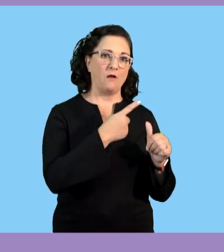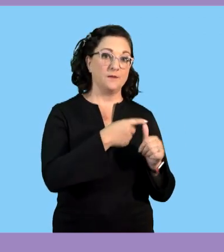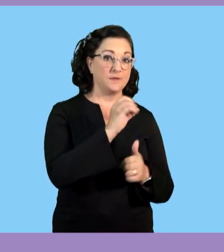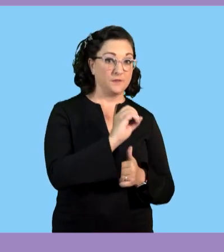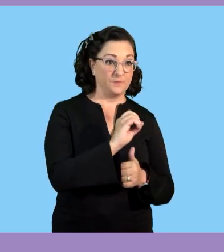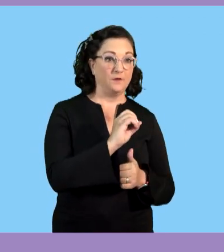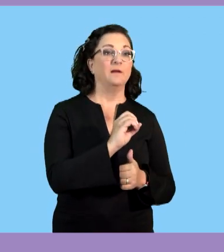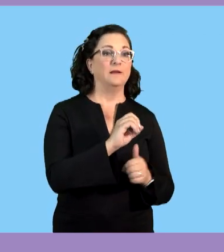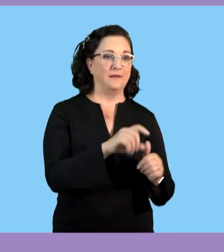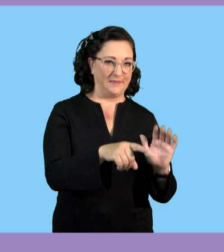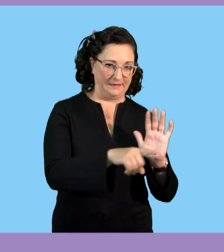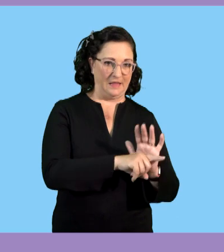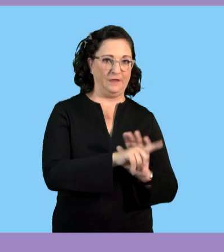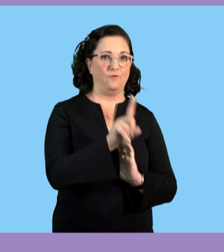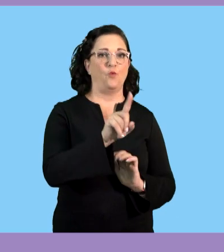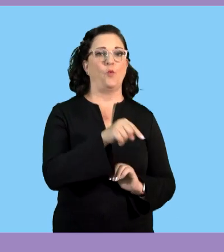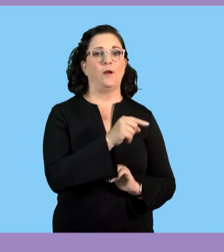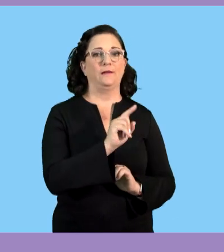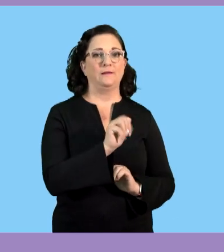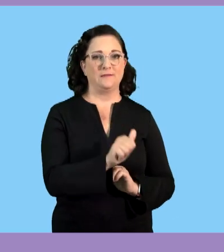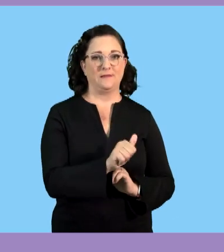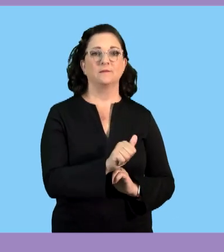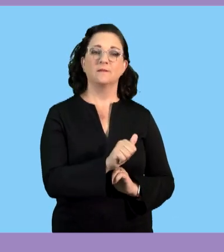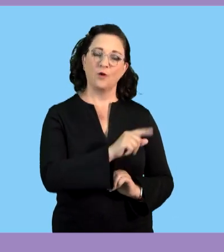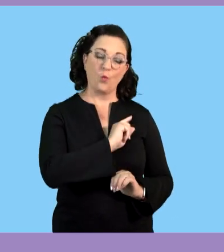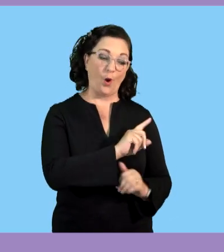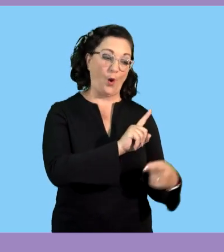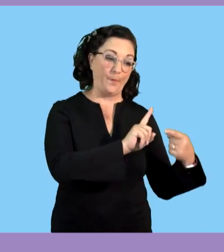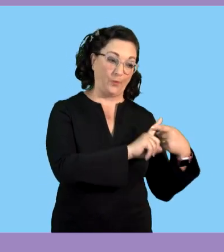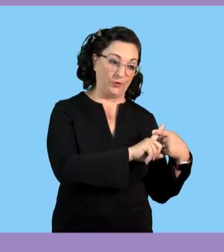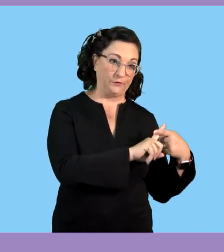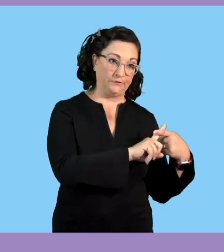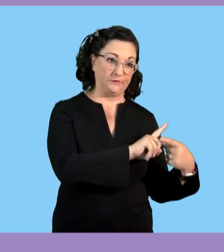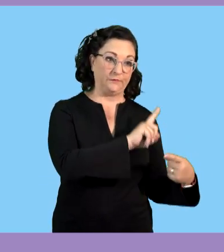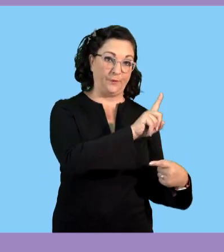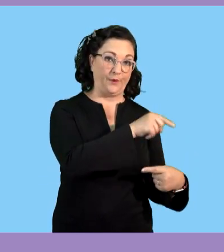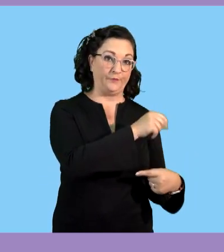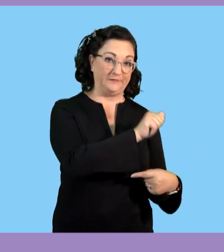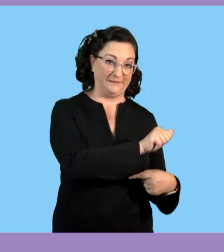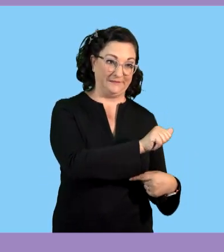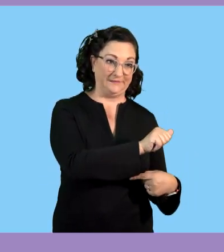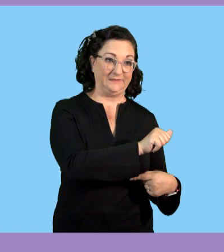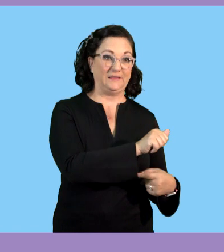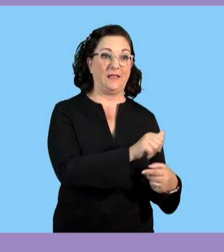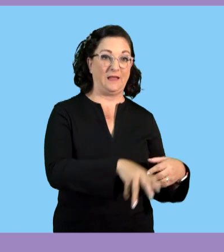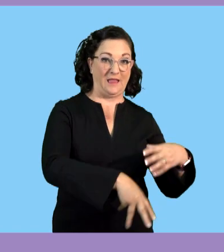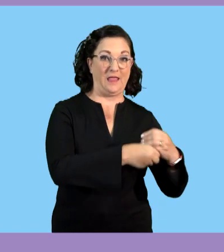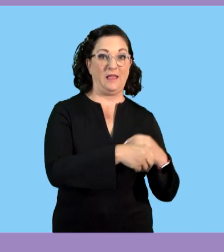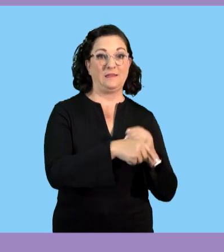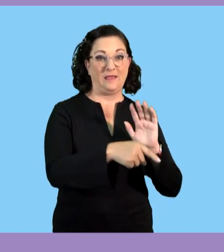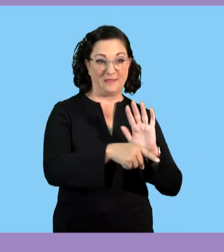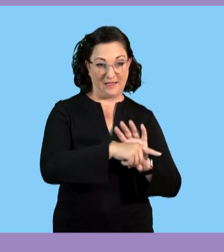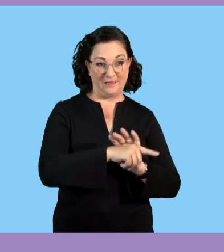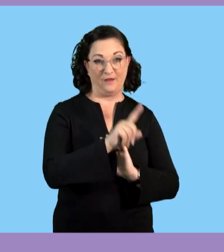a negative 1/6, then you are correct because if I have a positive 1/6 and I add a negative 1/6, that is going to give